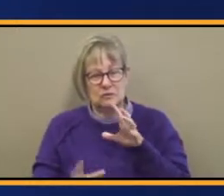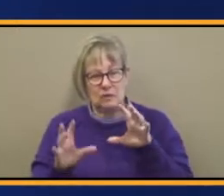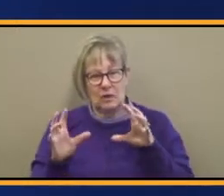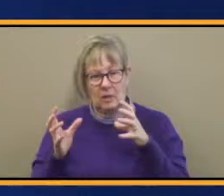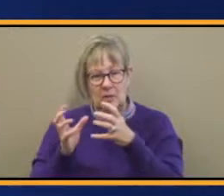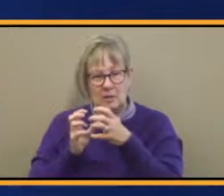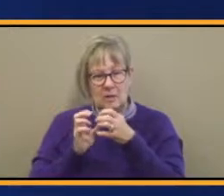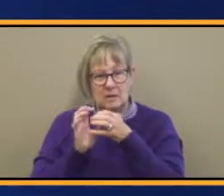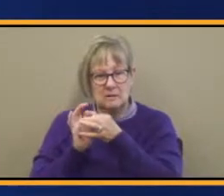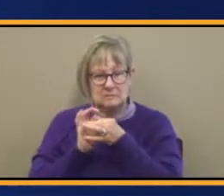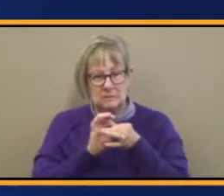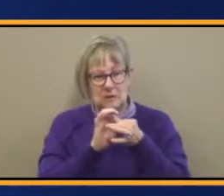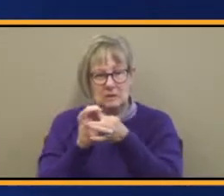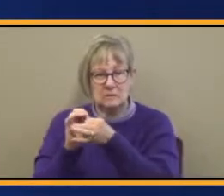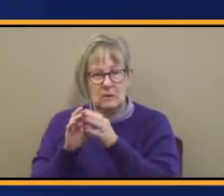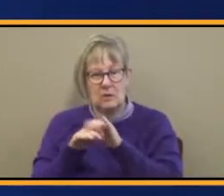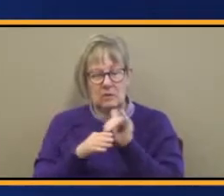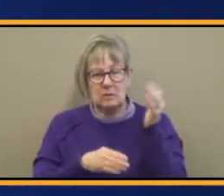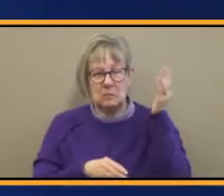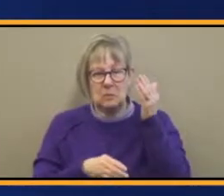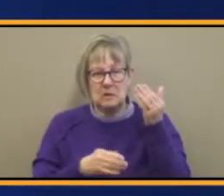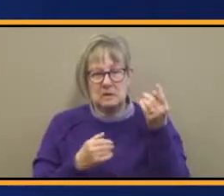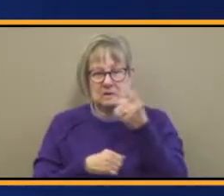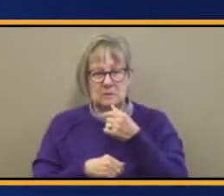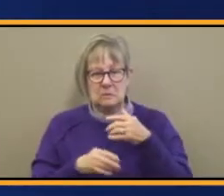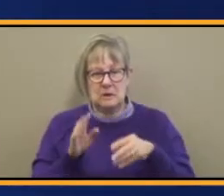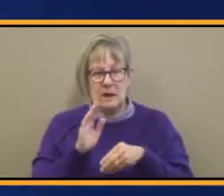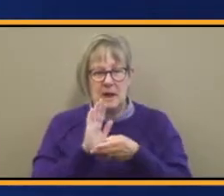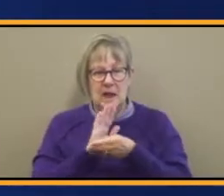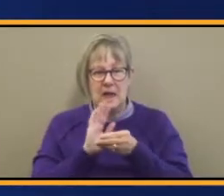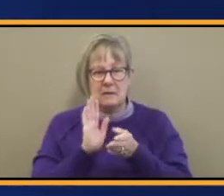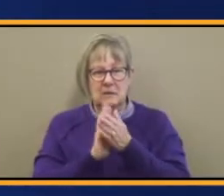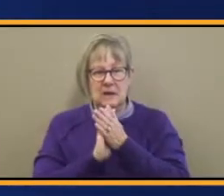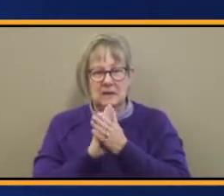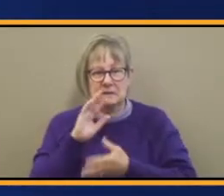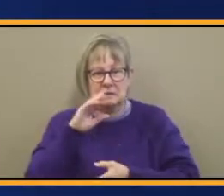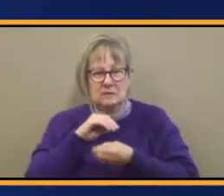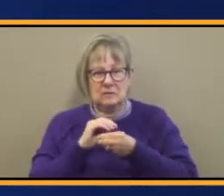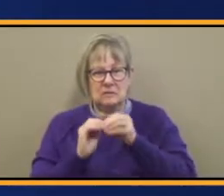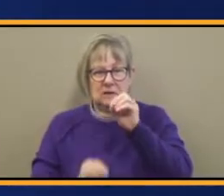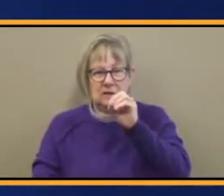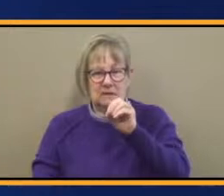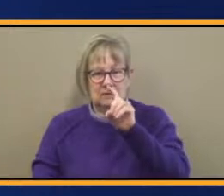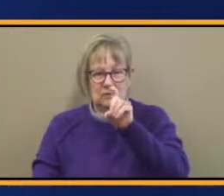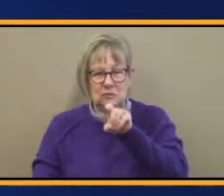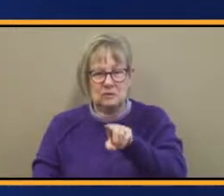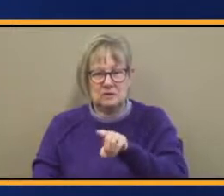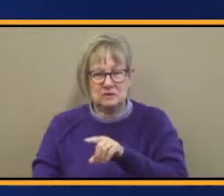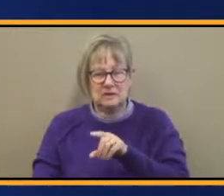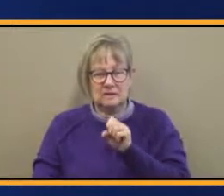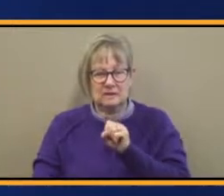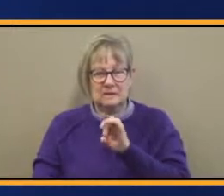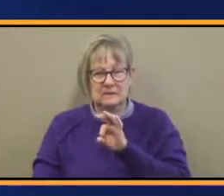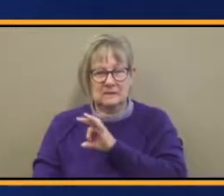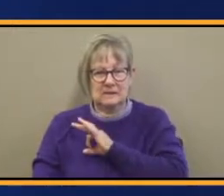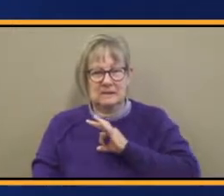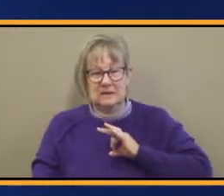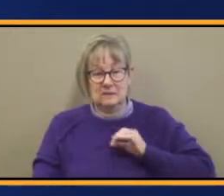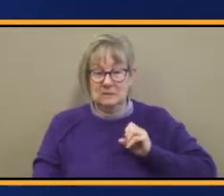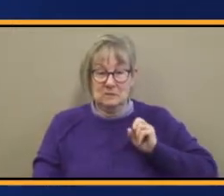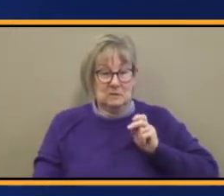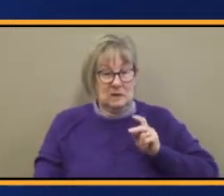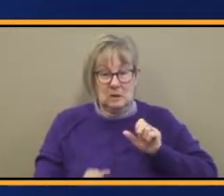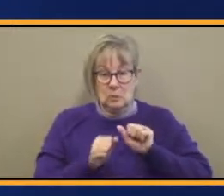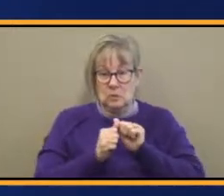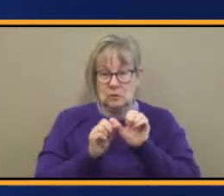those presentations today, we asked a total of zero questions of staff. And so, again, I'm okay with doing